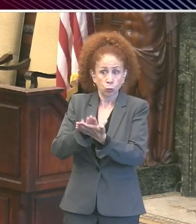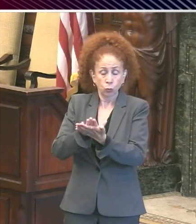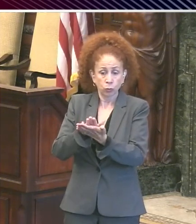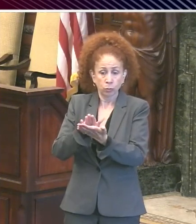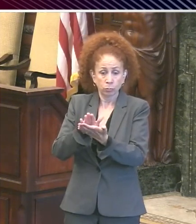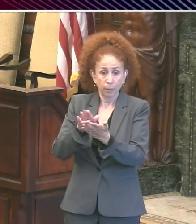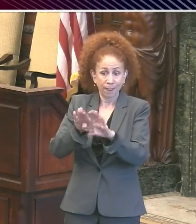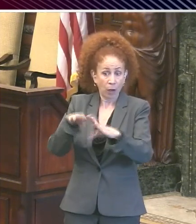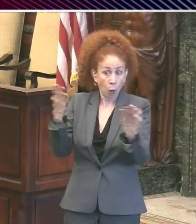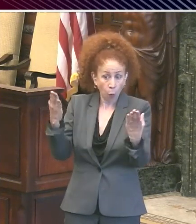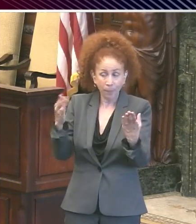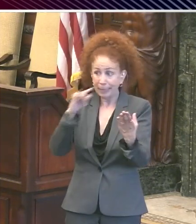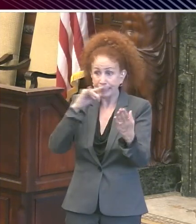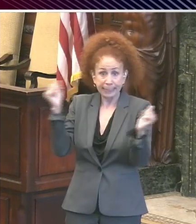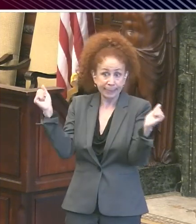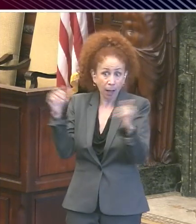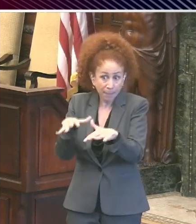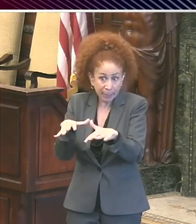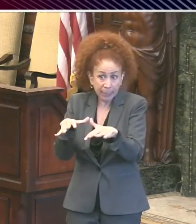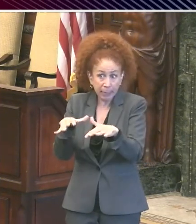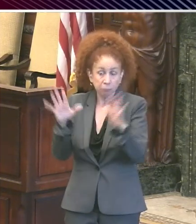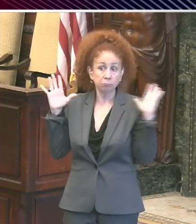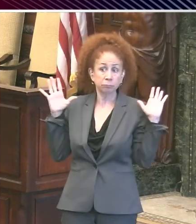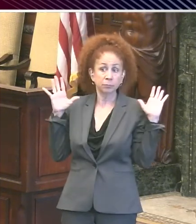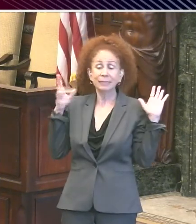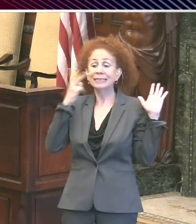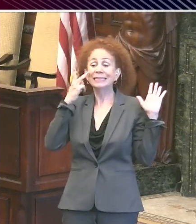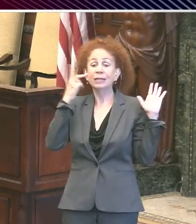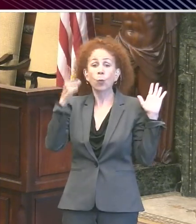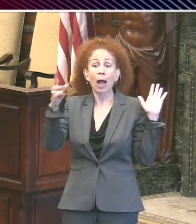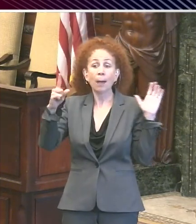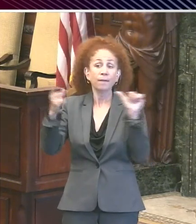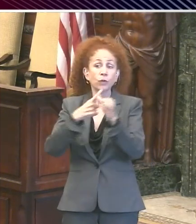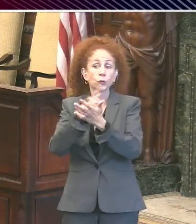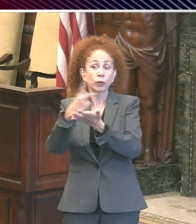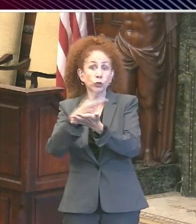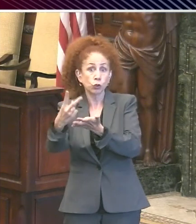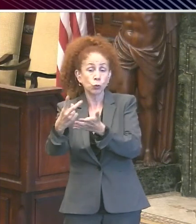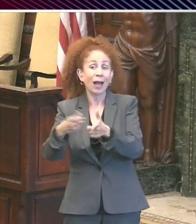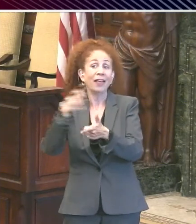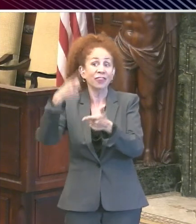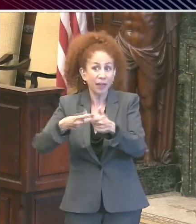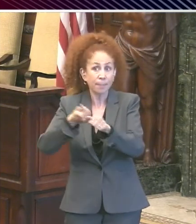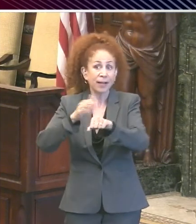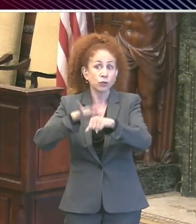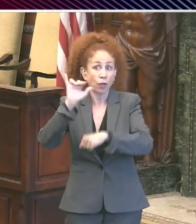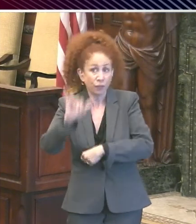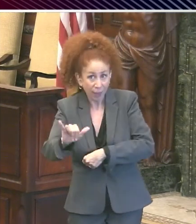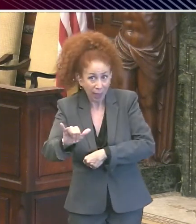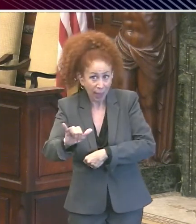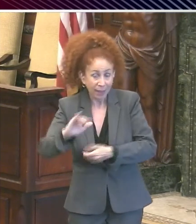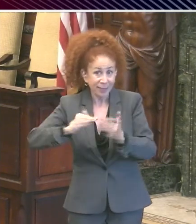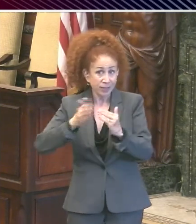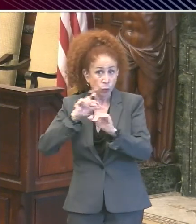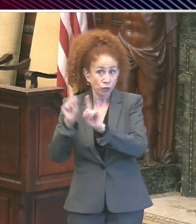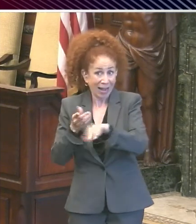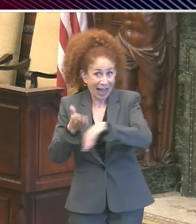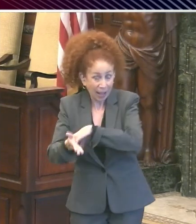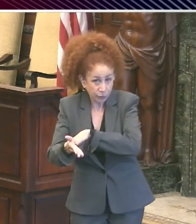let the kids come in, see what happens in the first 2 weeks, and then based upon that, then the city will